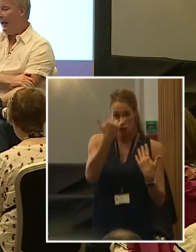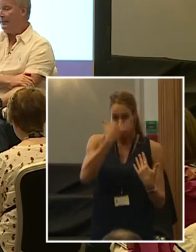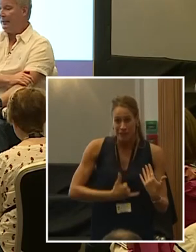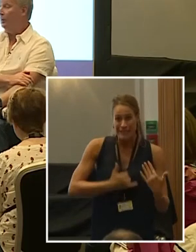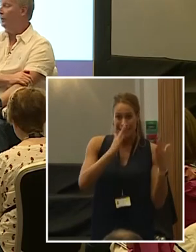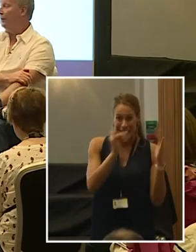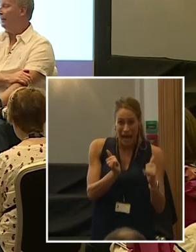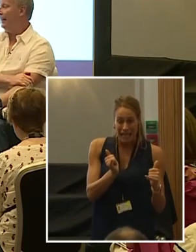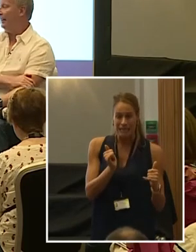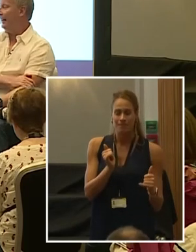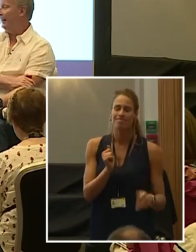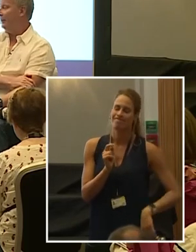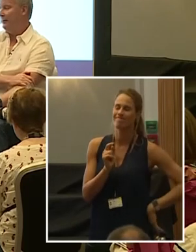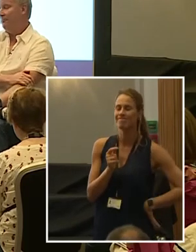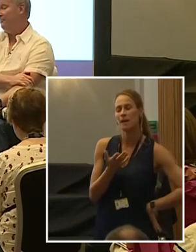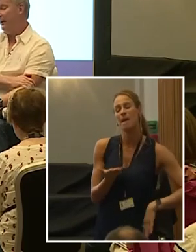I was actually warned